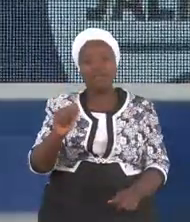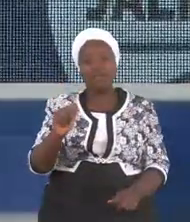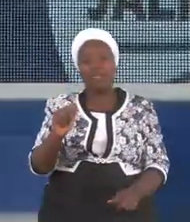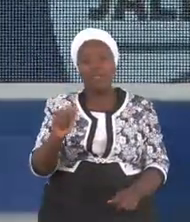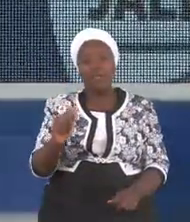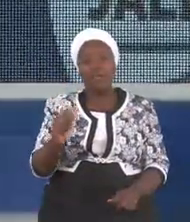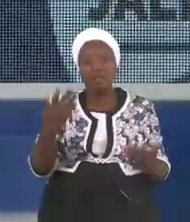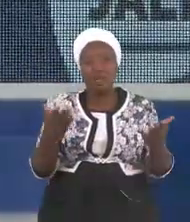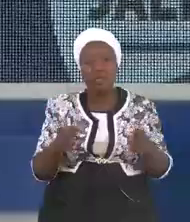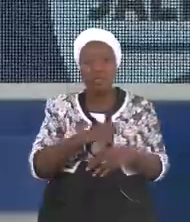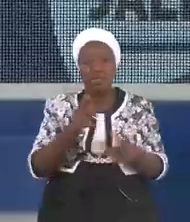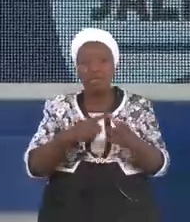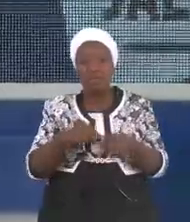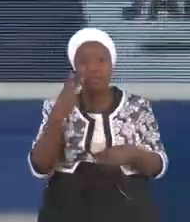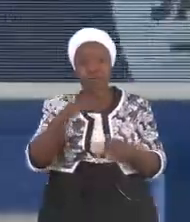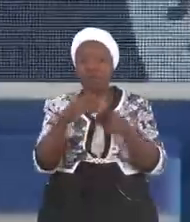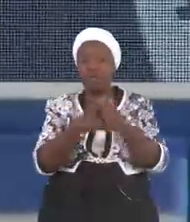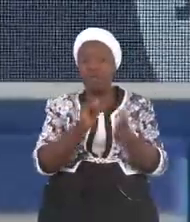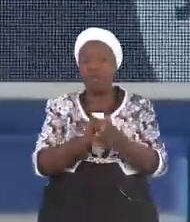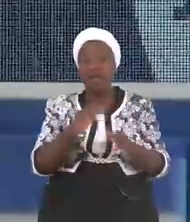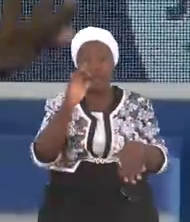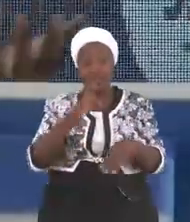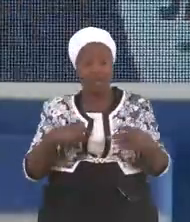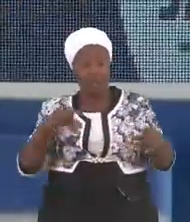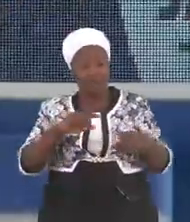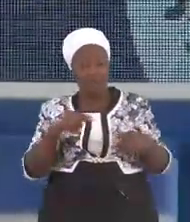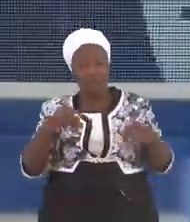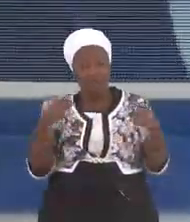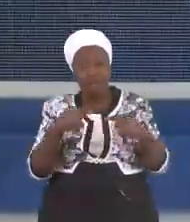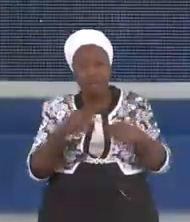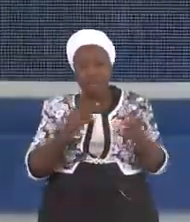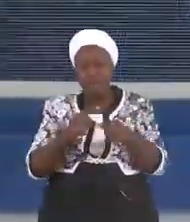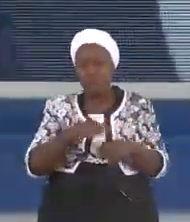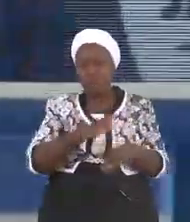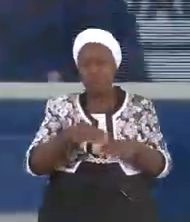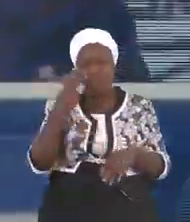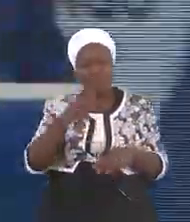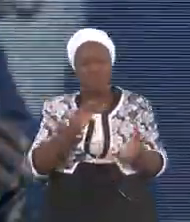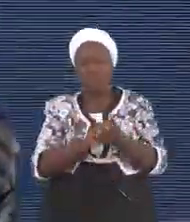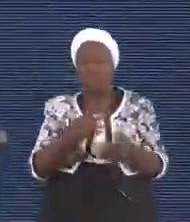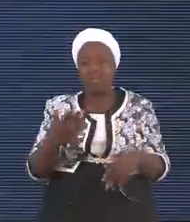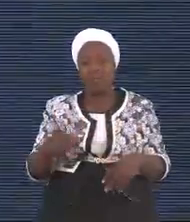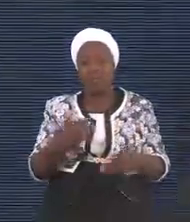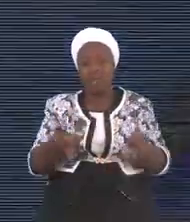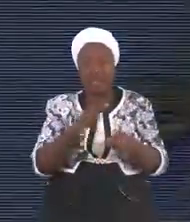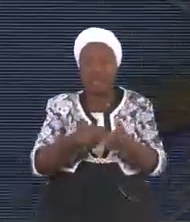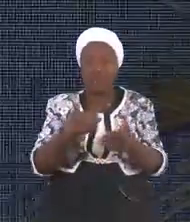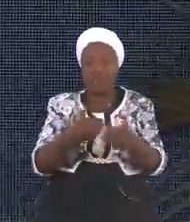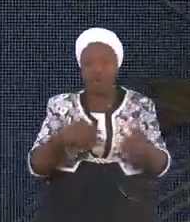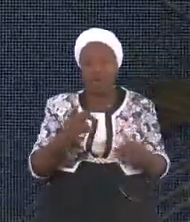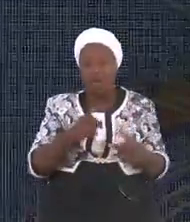coming from? We never saw anything like this before. Our family never saw anything like this before. Tonight, all